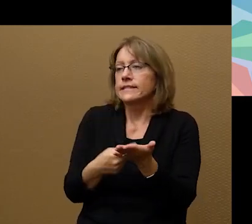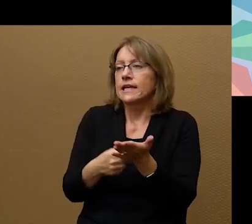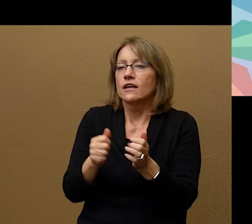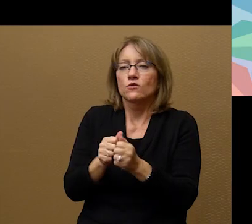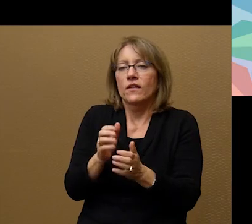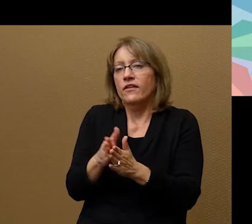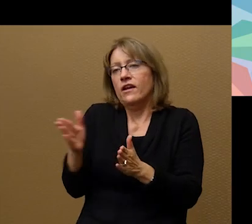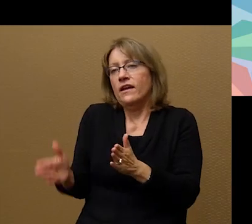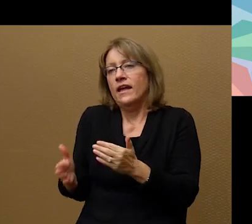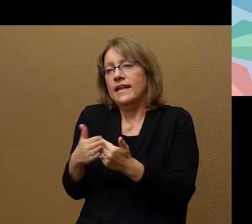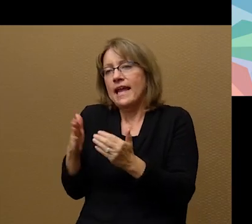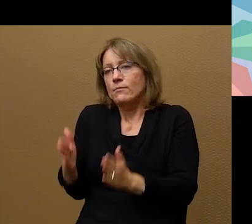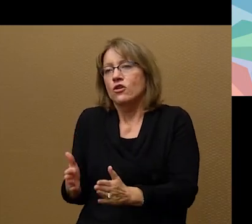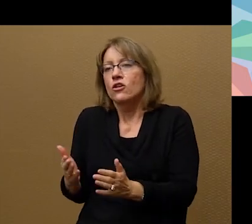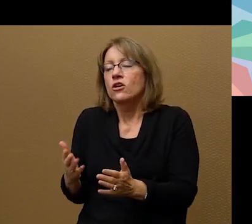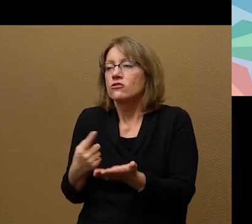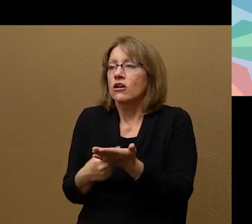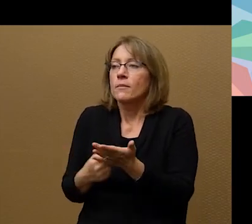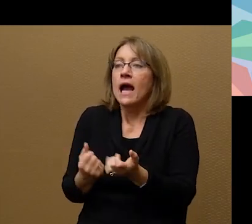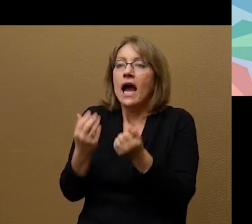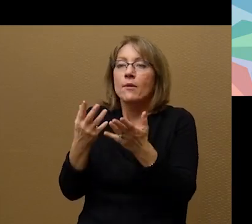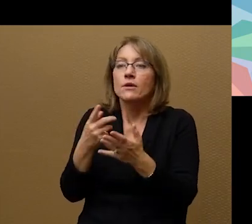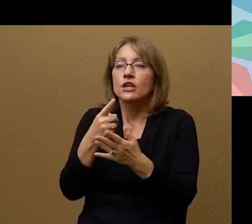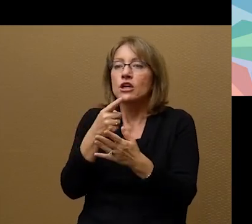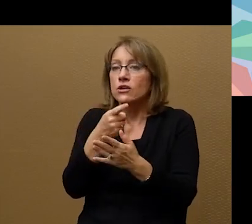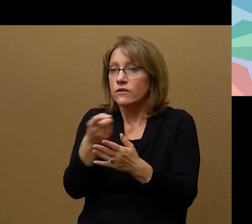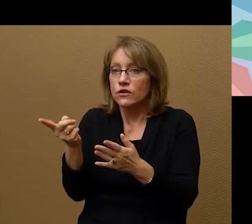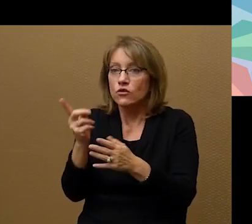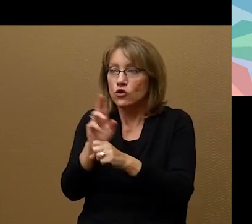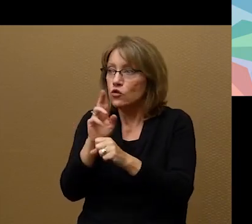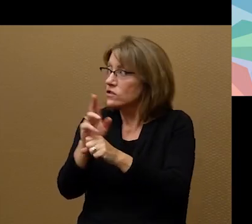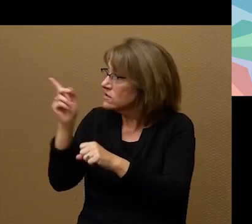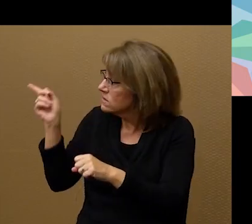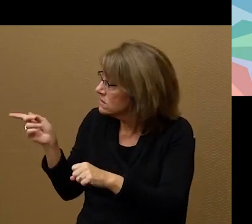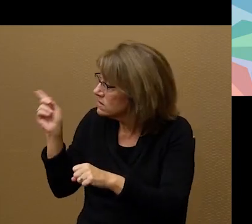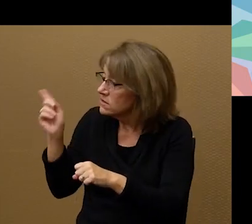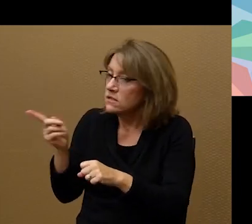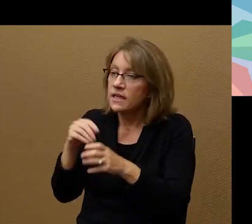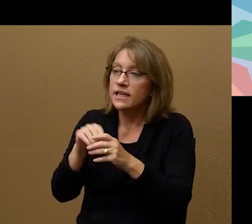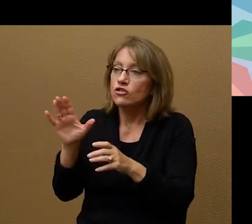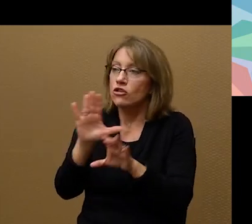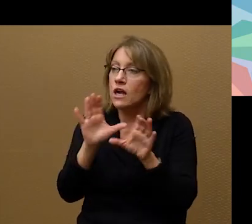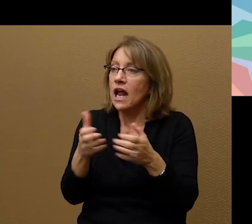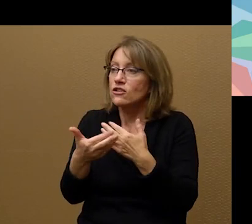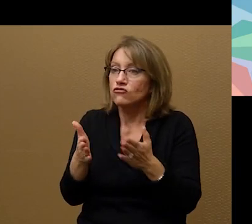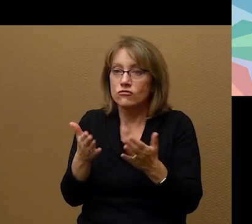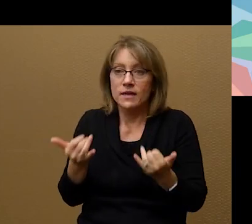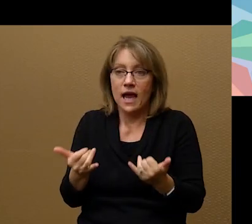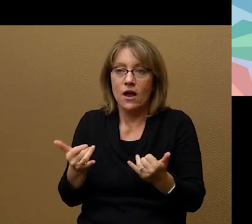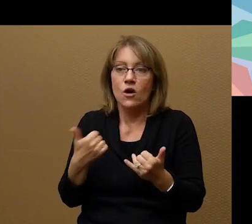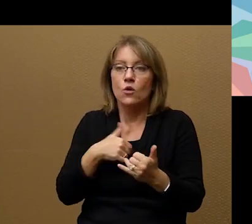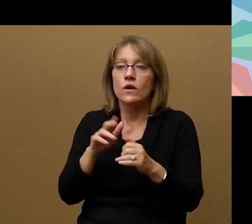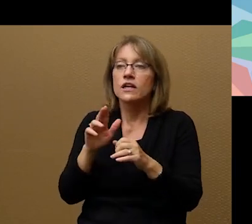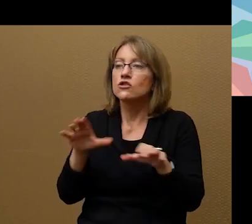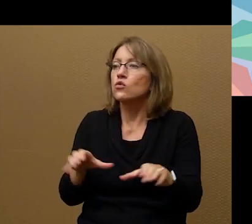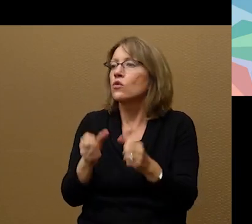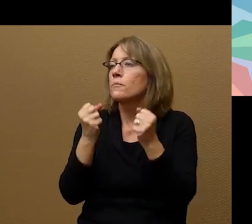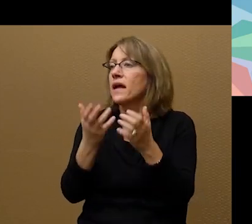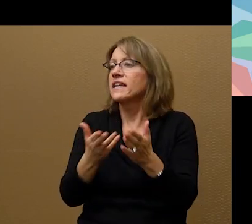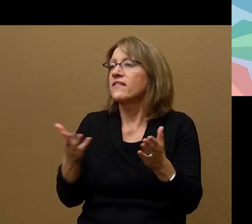these you are using in your classroom now, if any. We use a lot of strategies that are